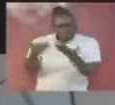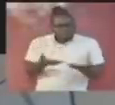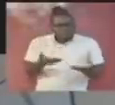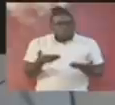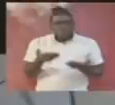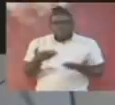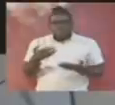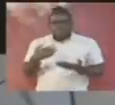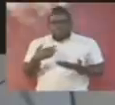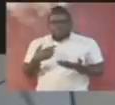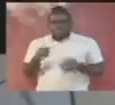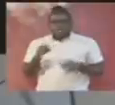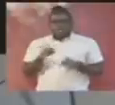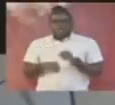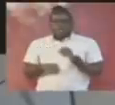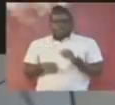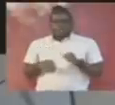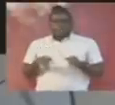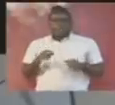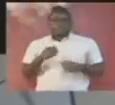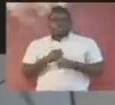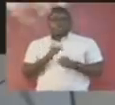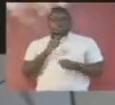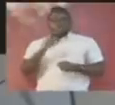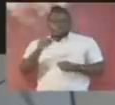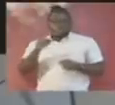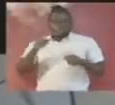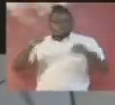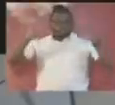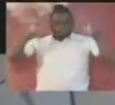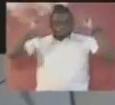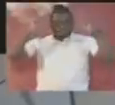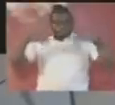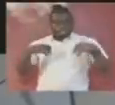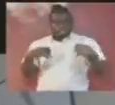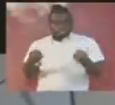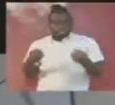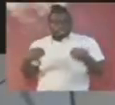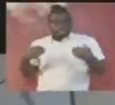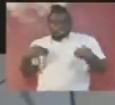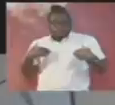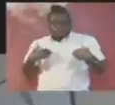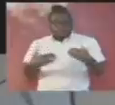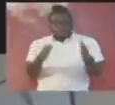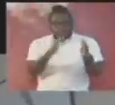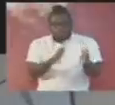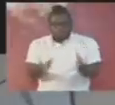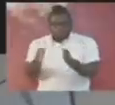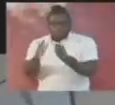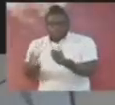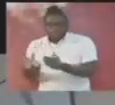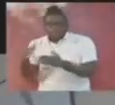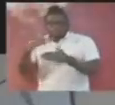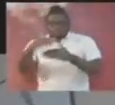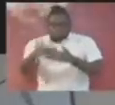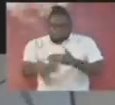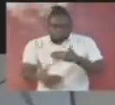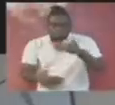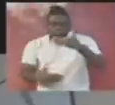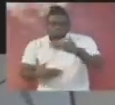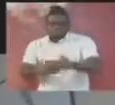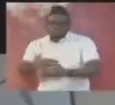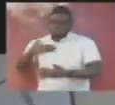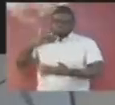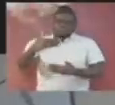has its policy and its rollout priorities, right? So when the vaccine moves to